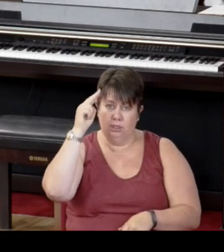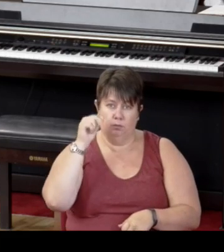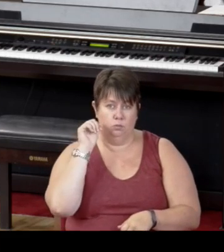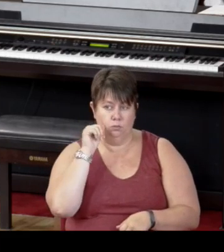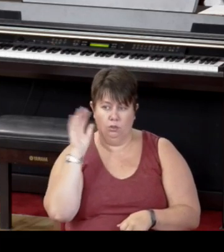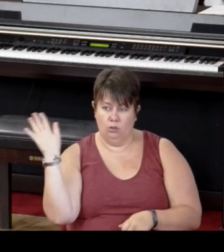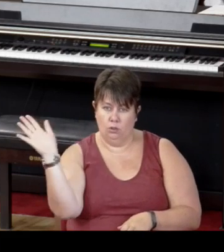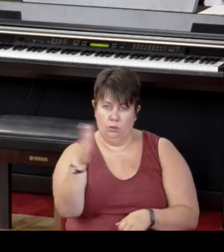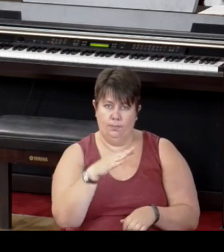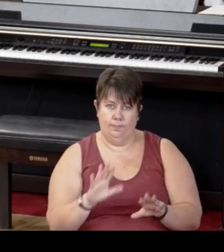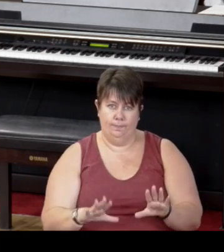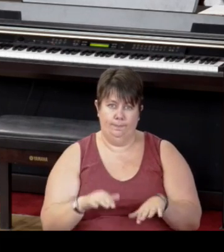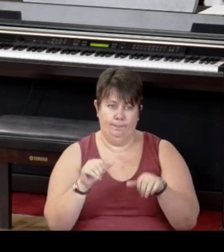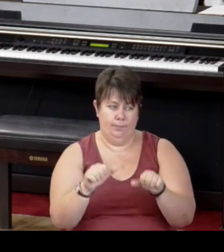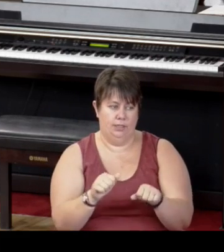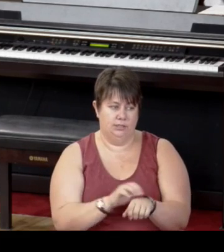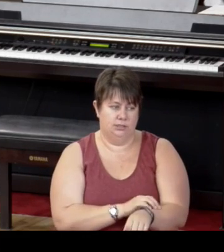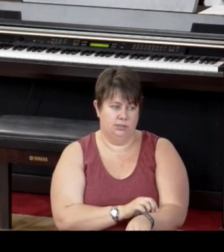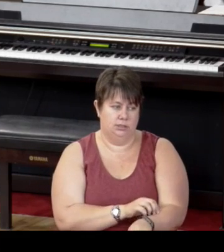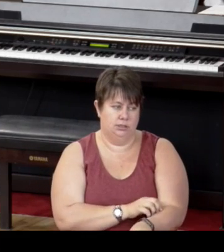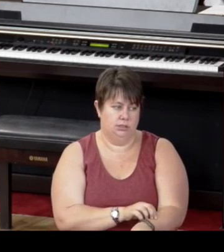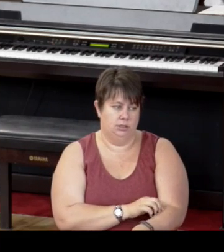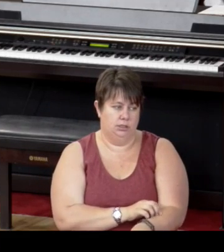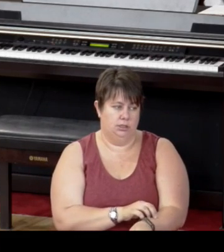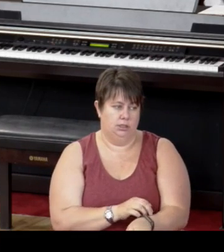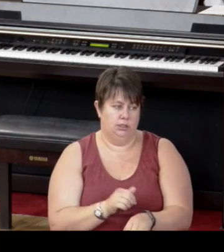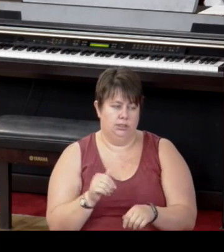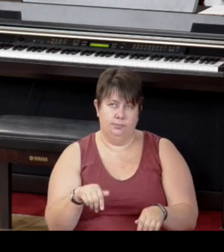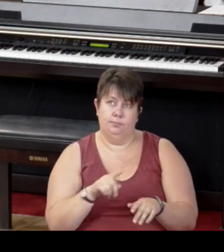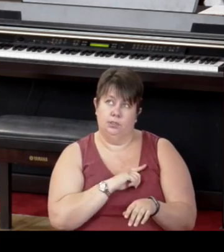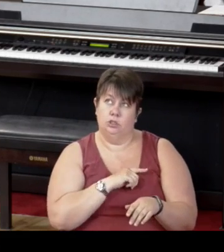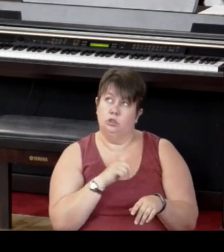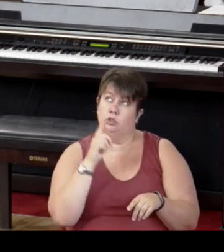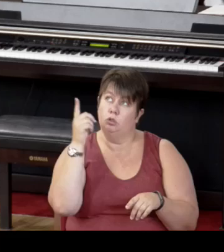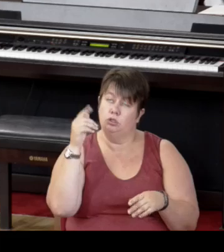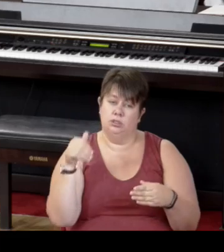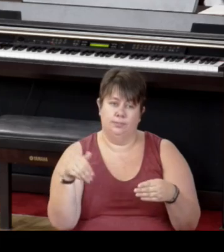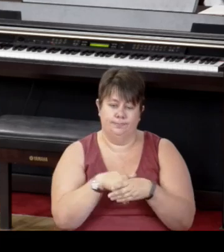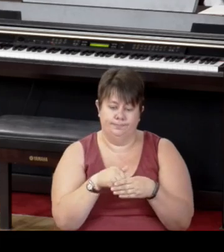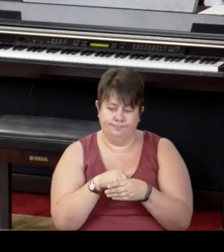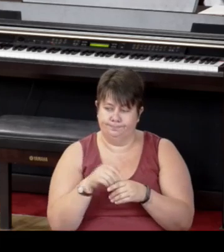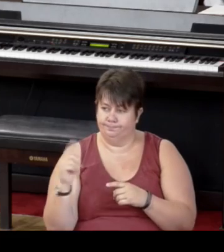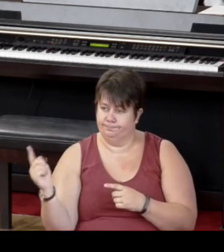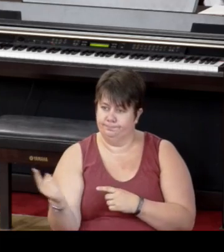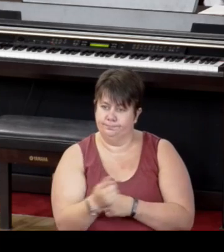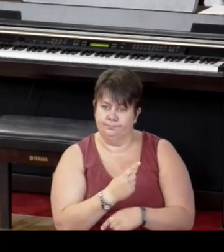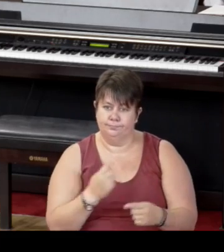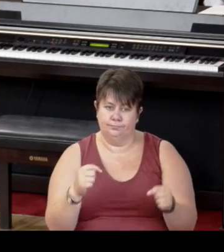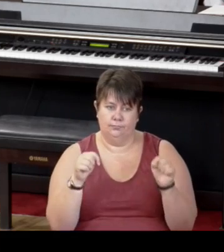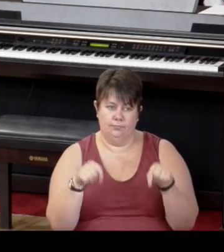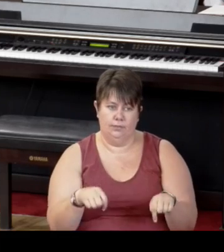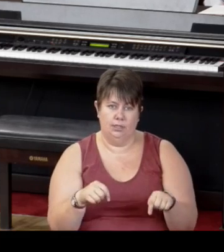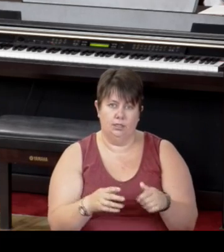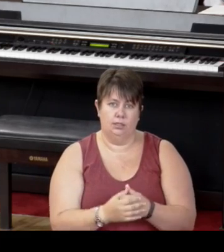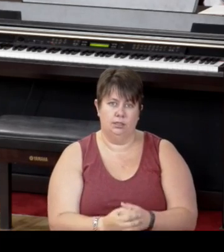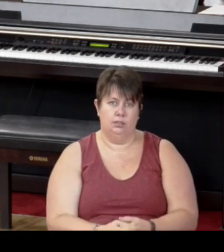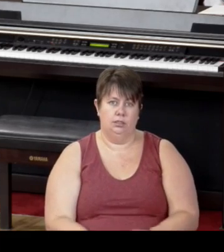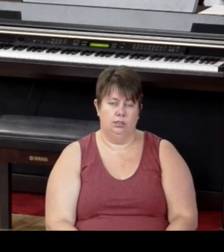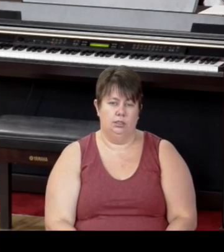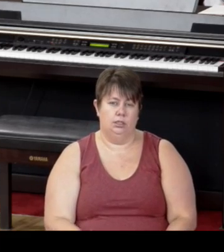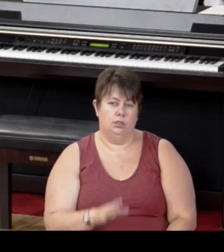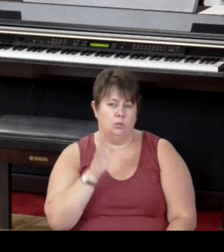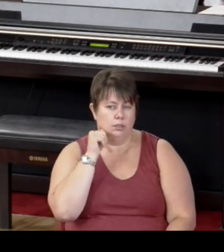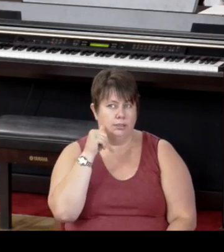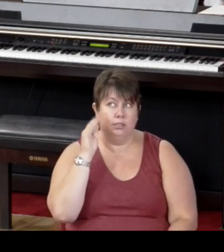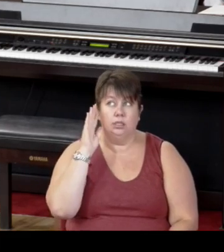blessed. We shall be blessed by his presence here among us. We shall be blessed by hearing his voice speaking into each